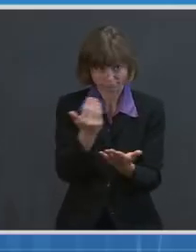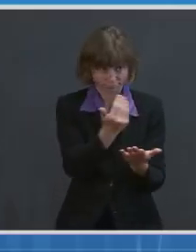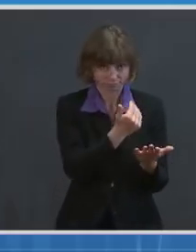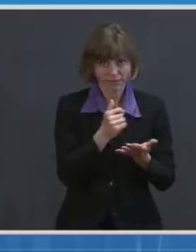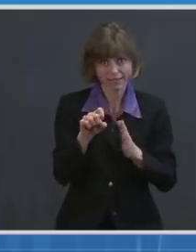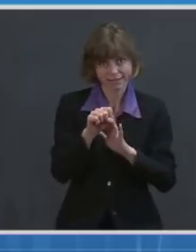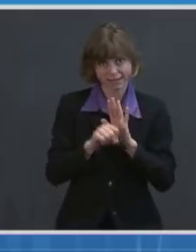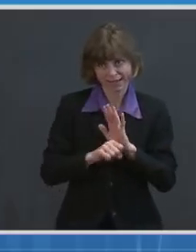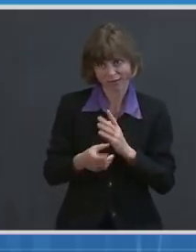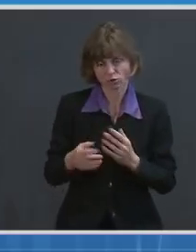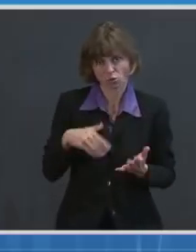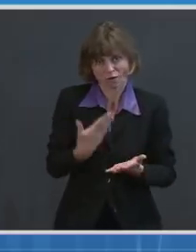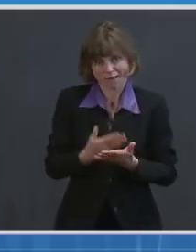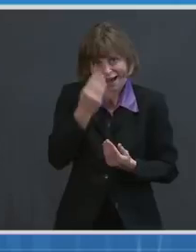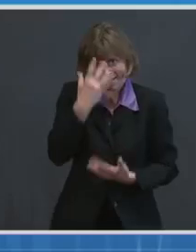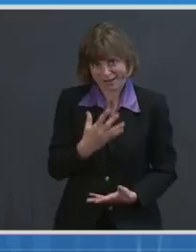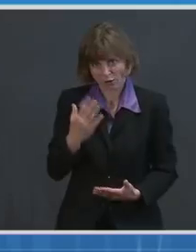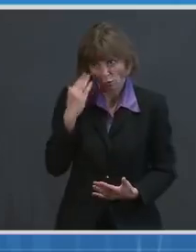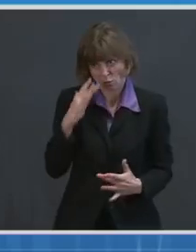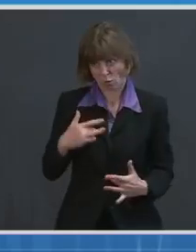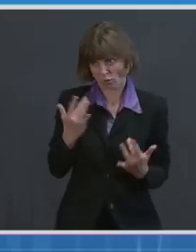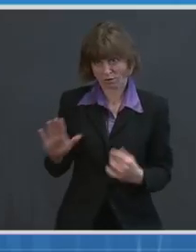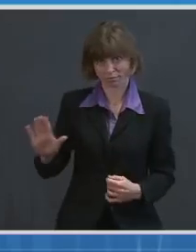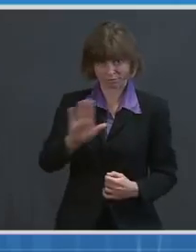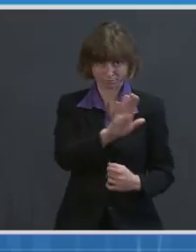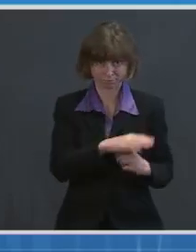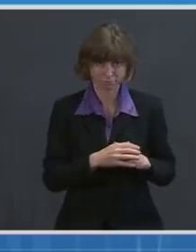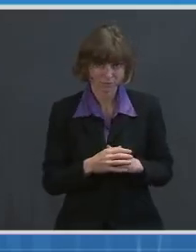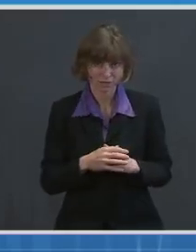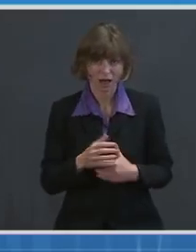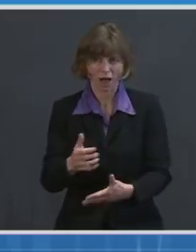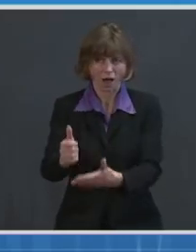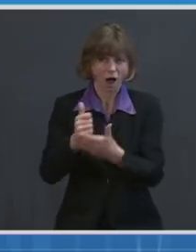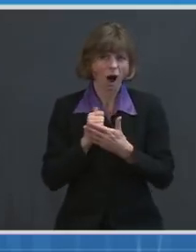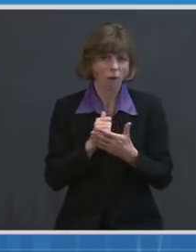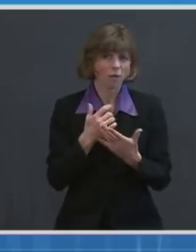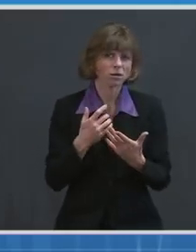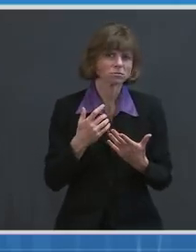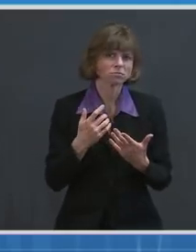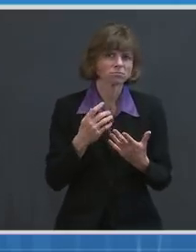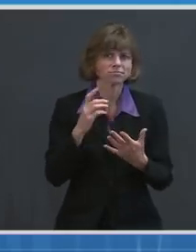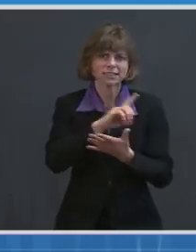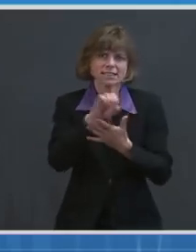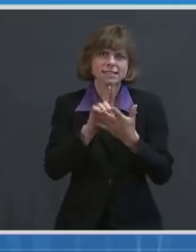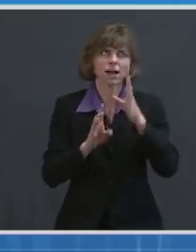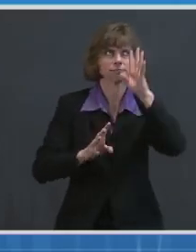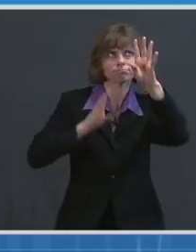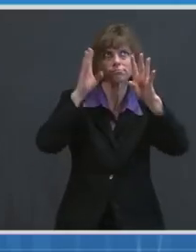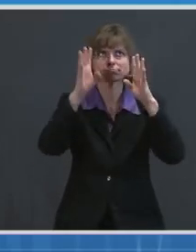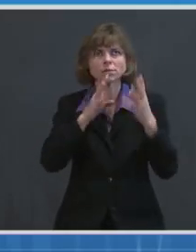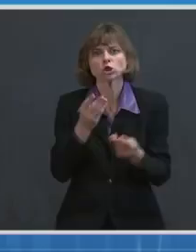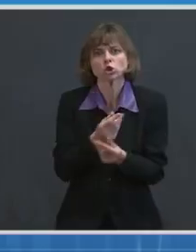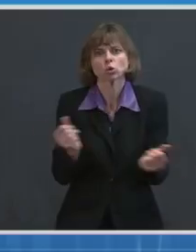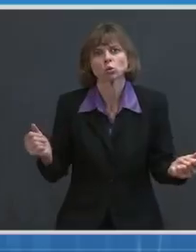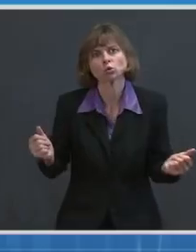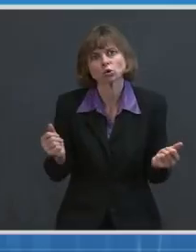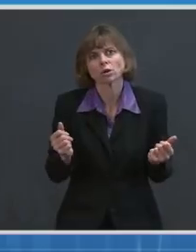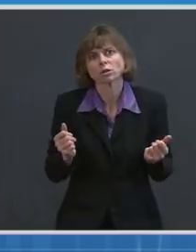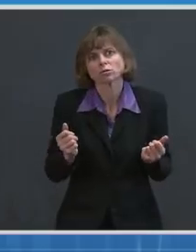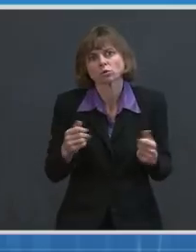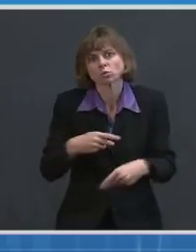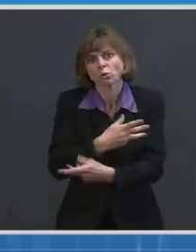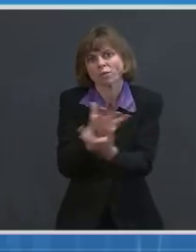and to work with us to find creative solutions to the inequitable vaccine uptake that has already emerged in these first months